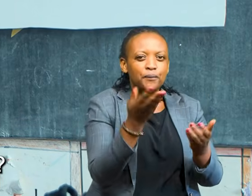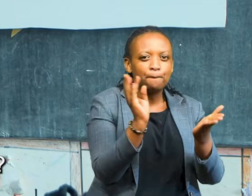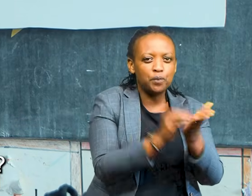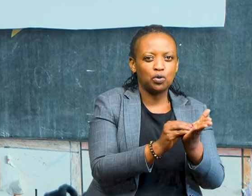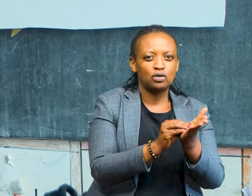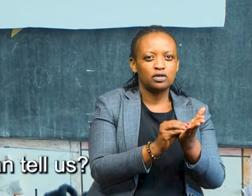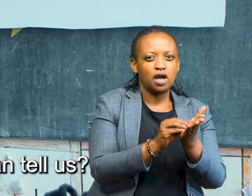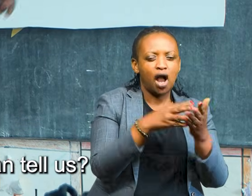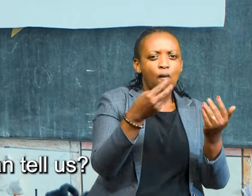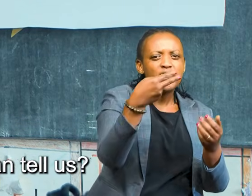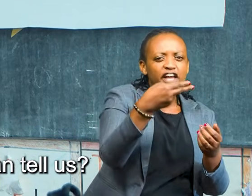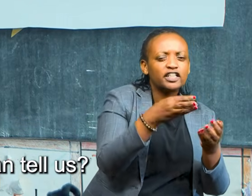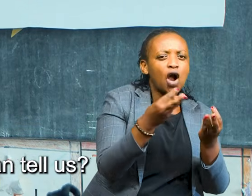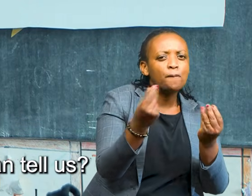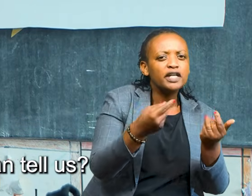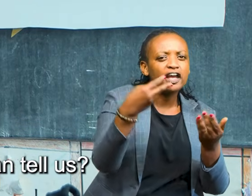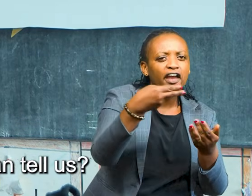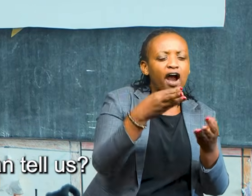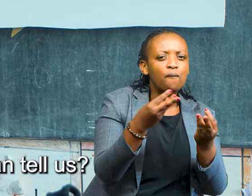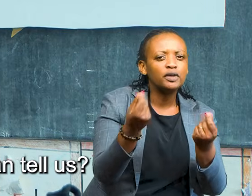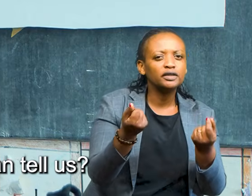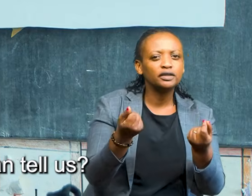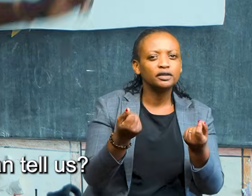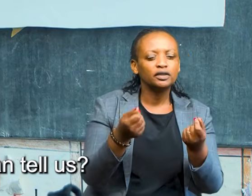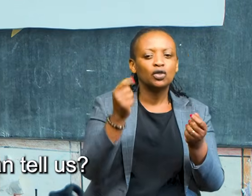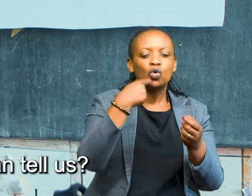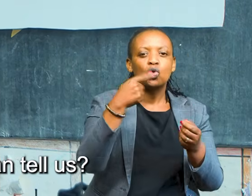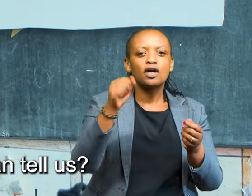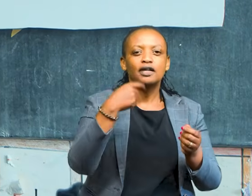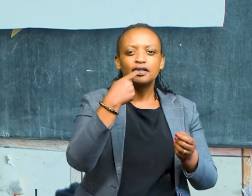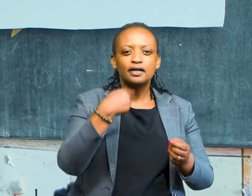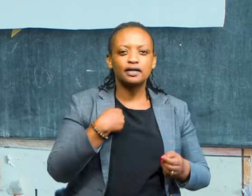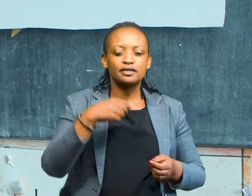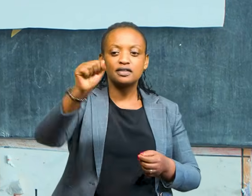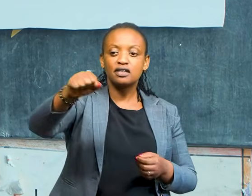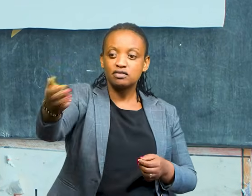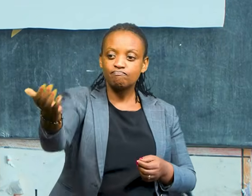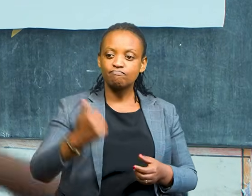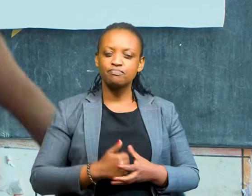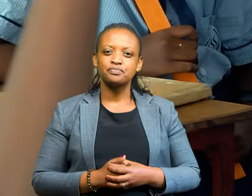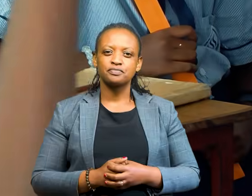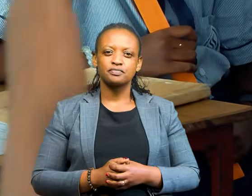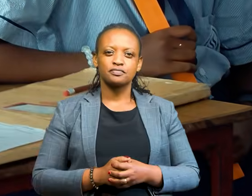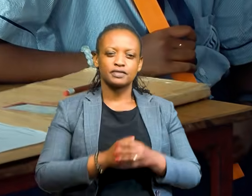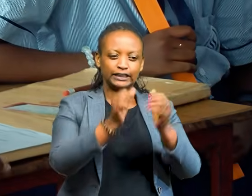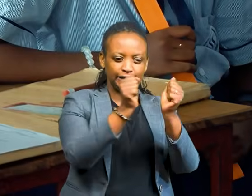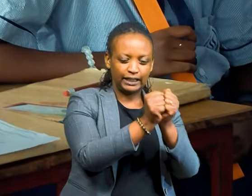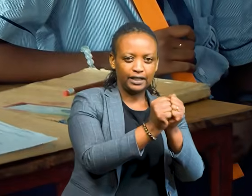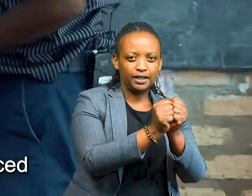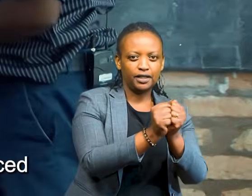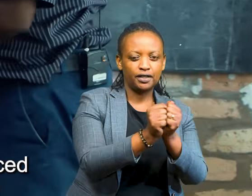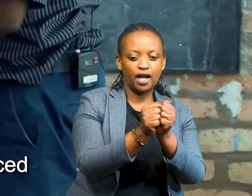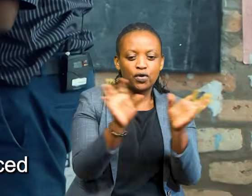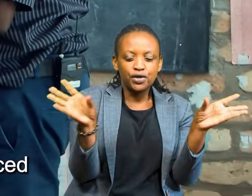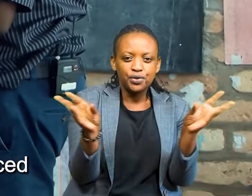they record? How many heads did they record? Who can tell us? Yes?